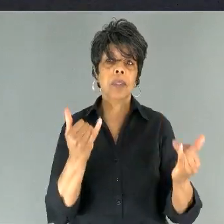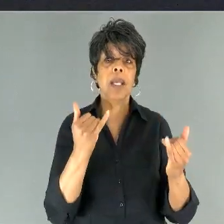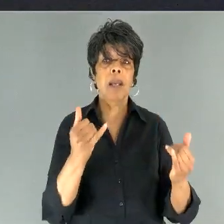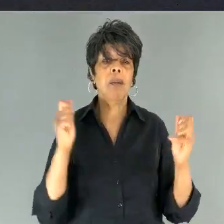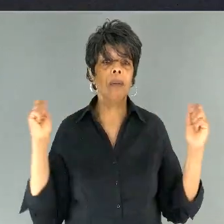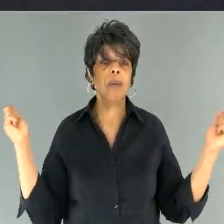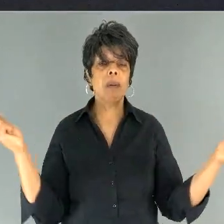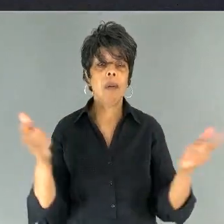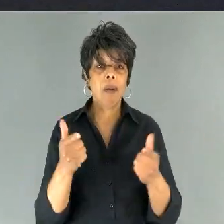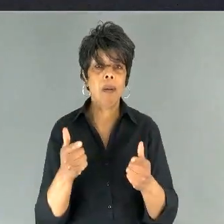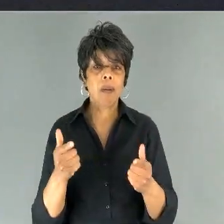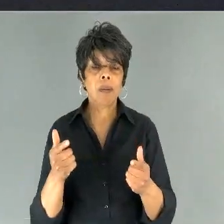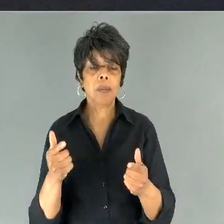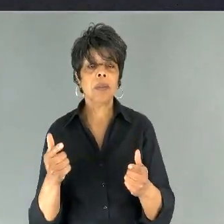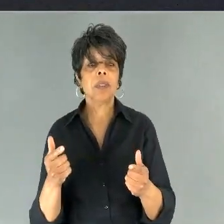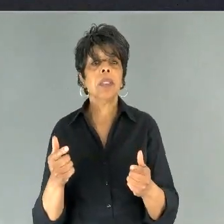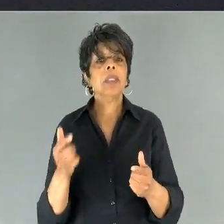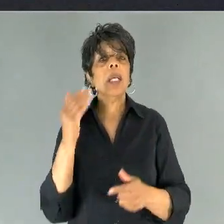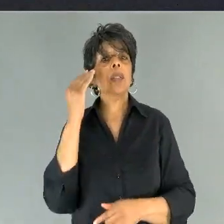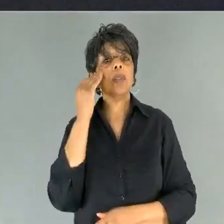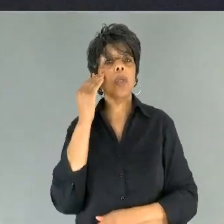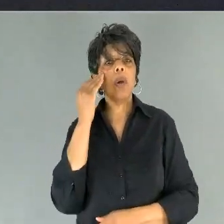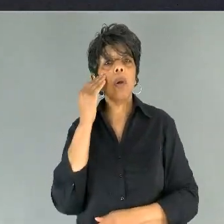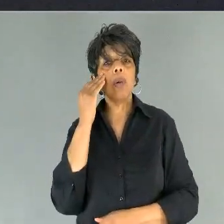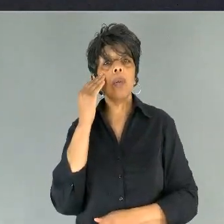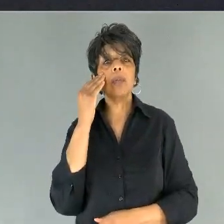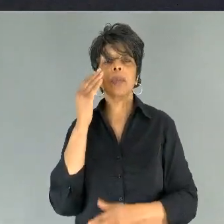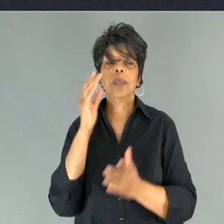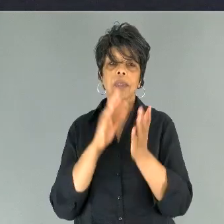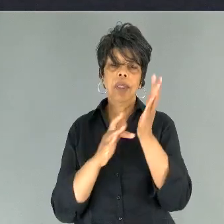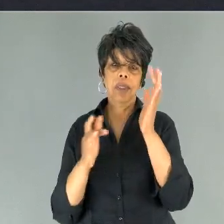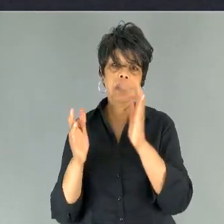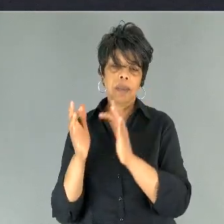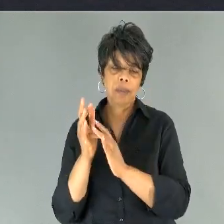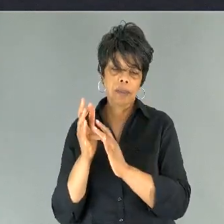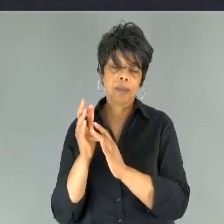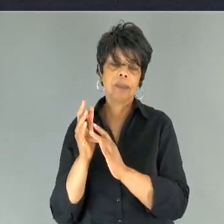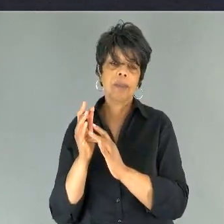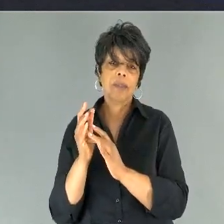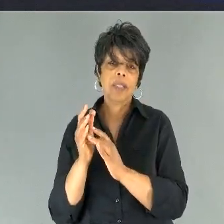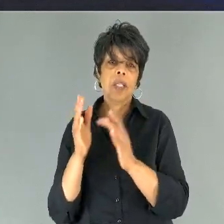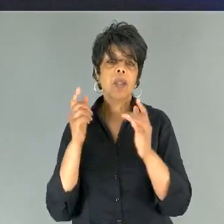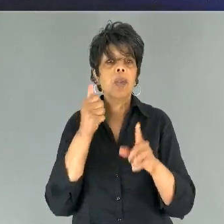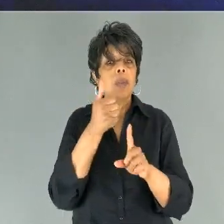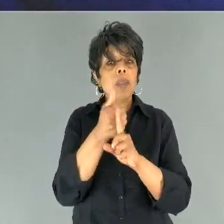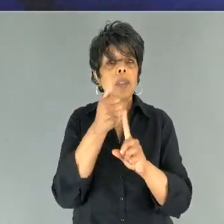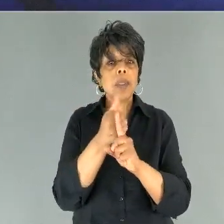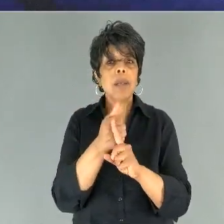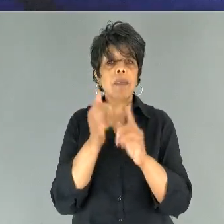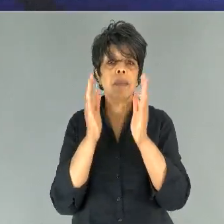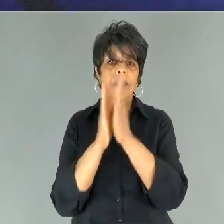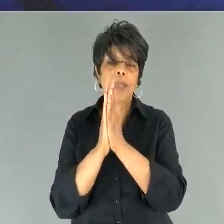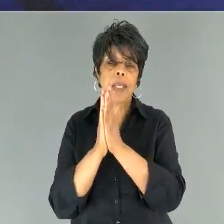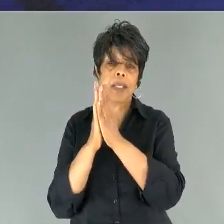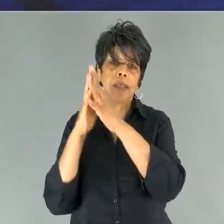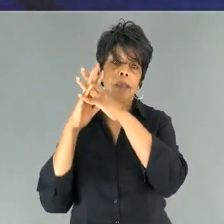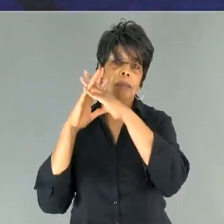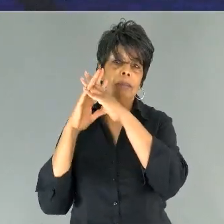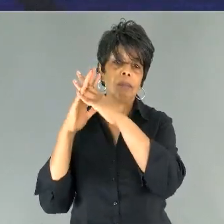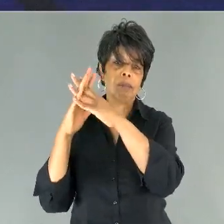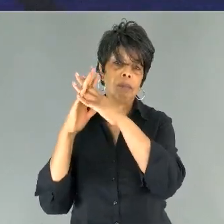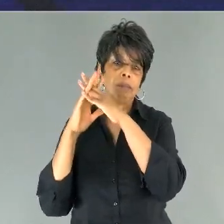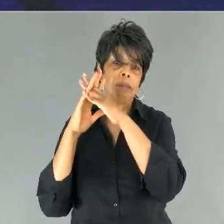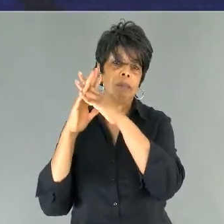that knows who Jesus is, that you're praying, and the intercessors, you've taken your place in the middle